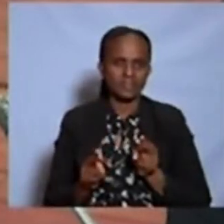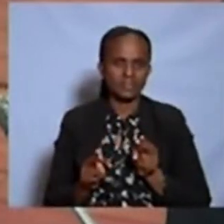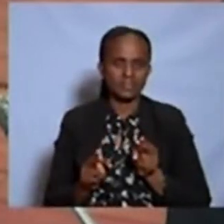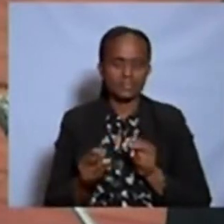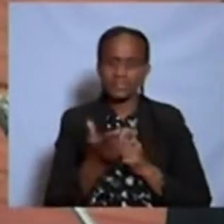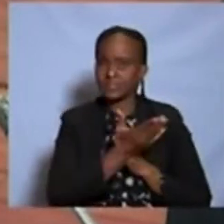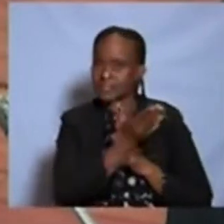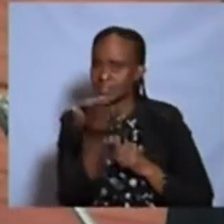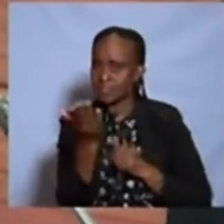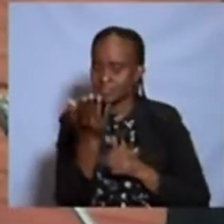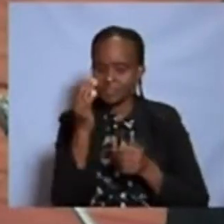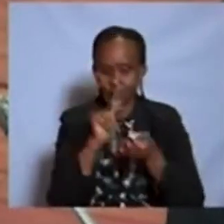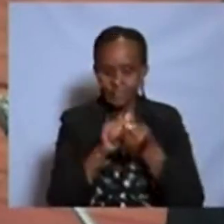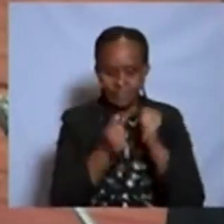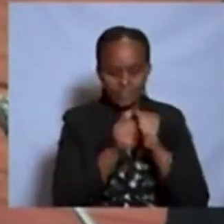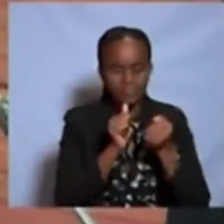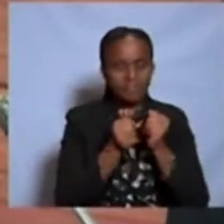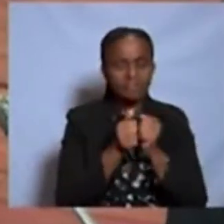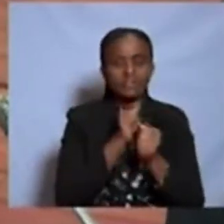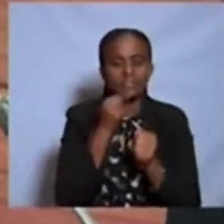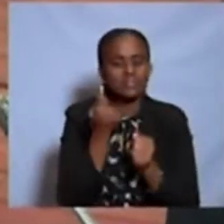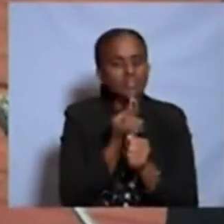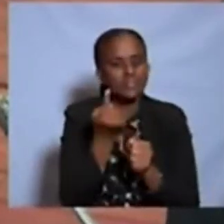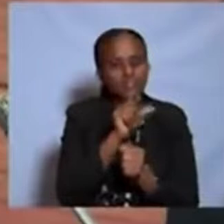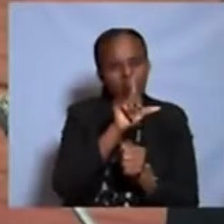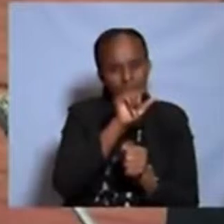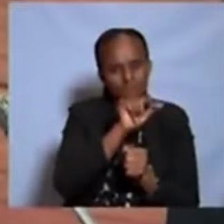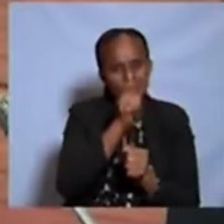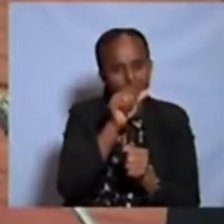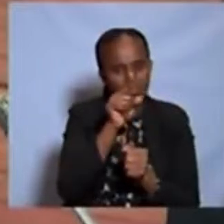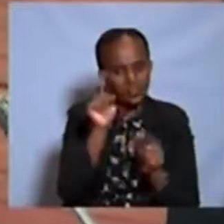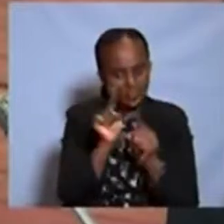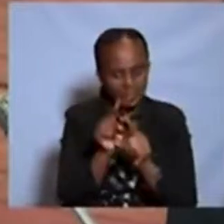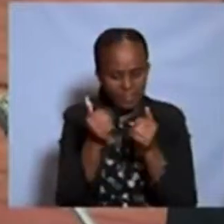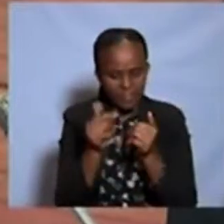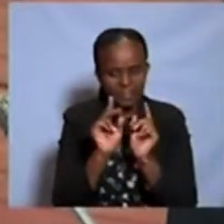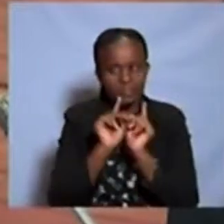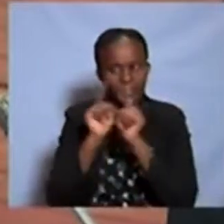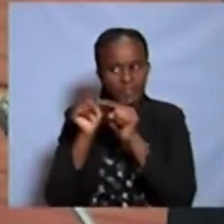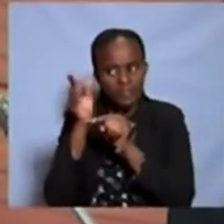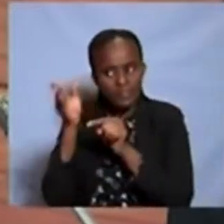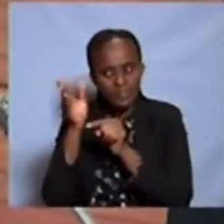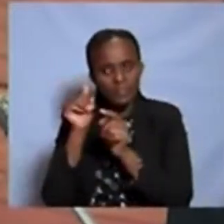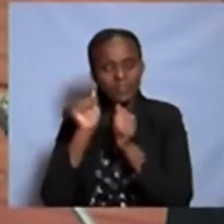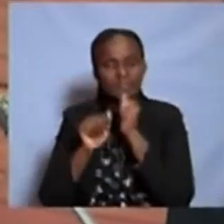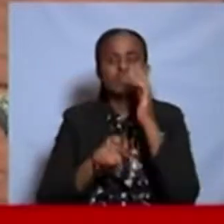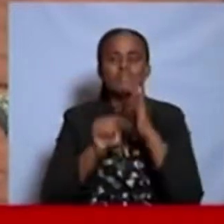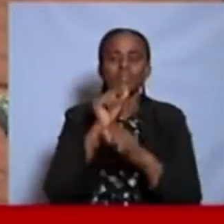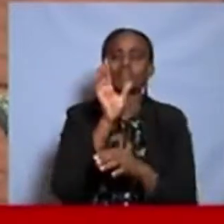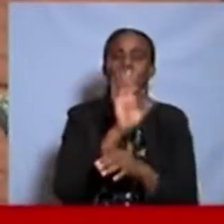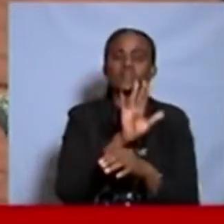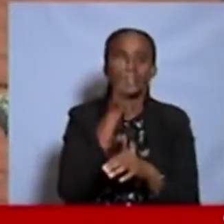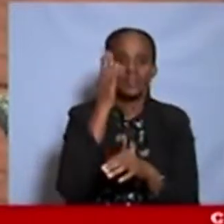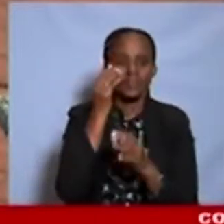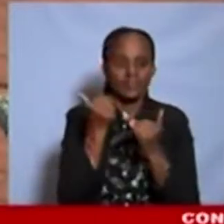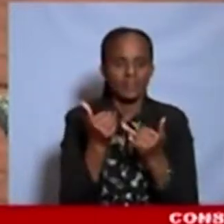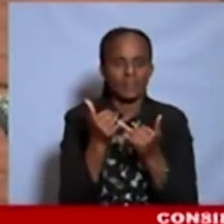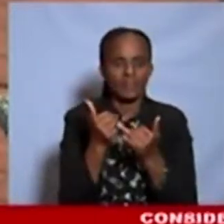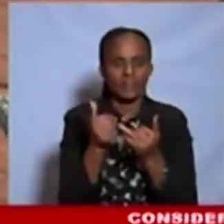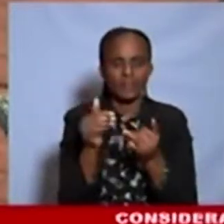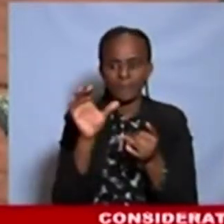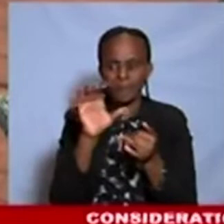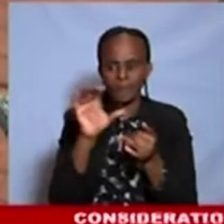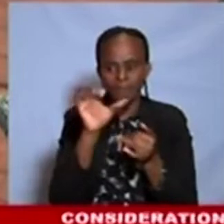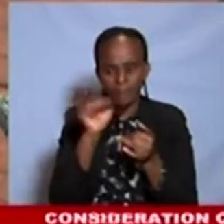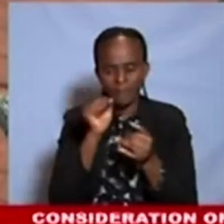Because these problems are not just 2021. I'm sure even now when we go there, we might find this is there. That's why the CS